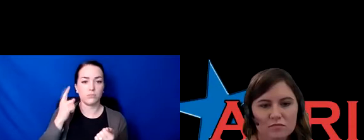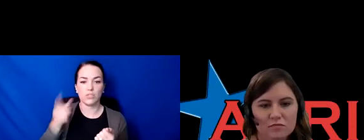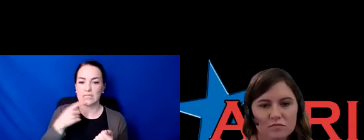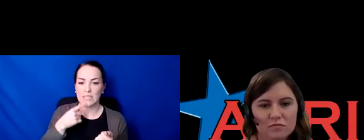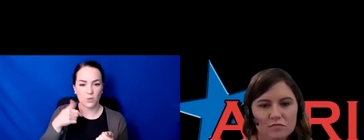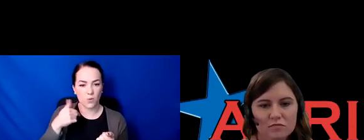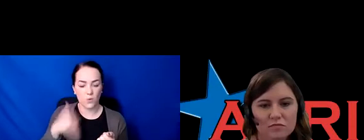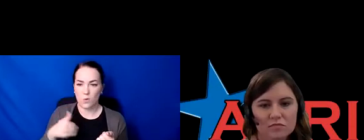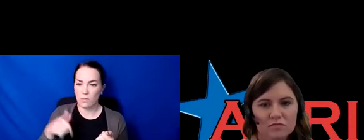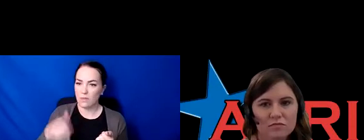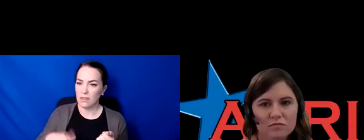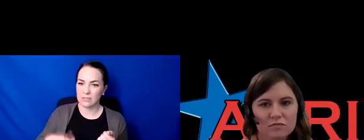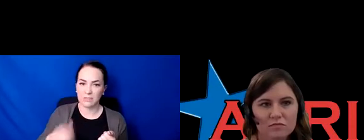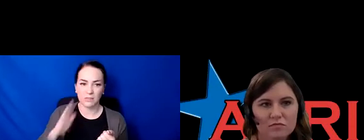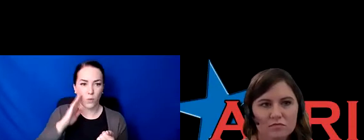great